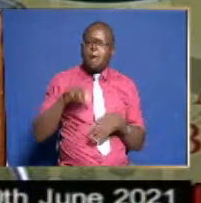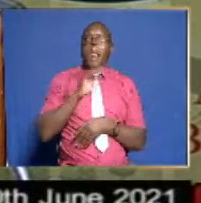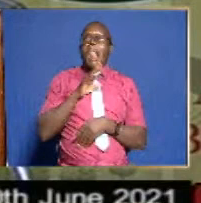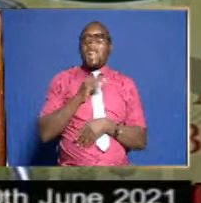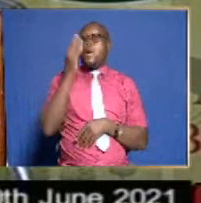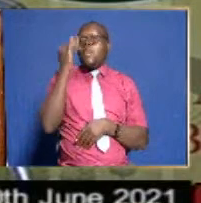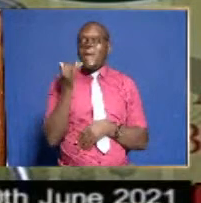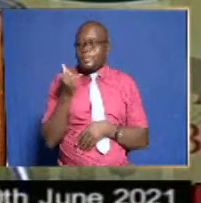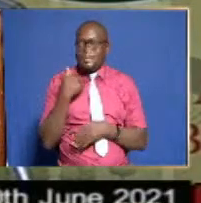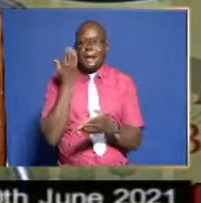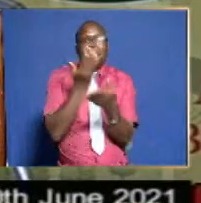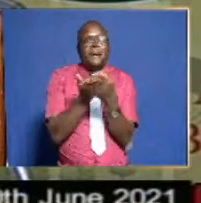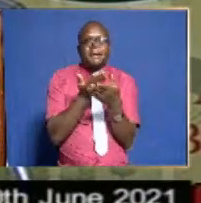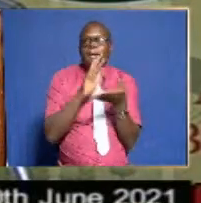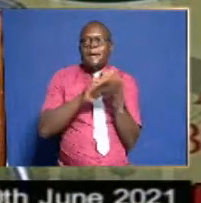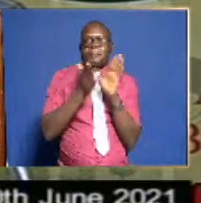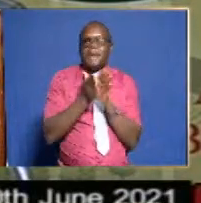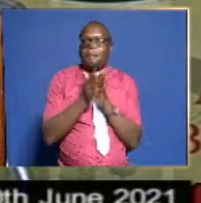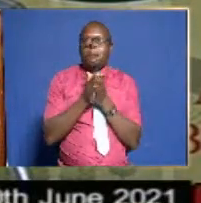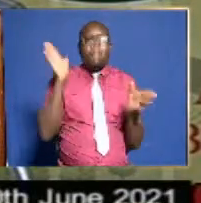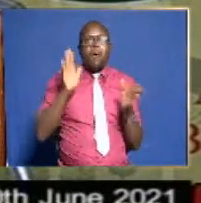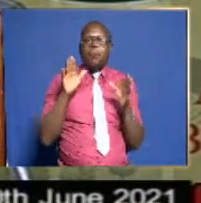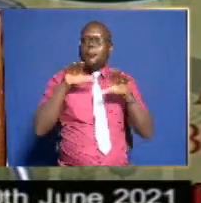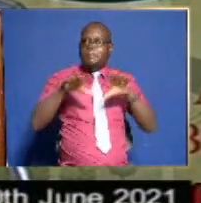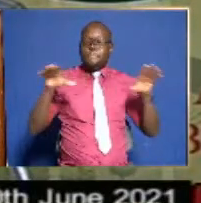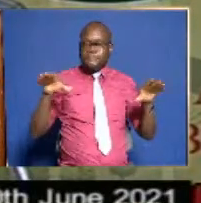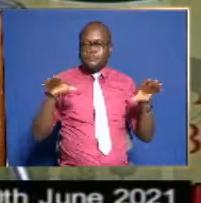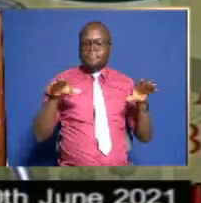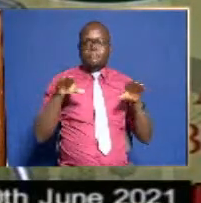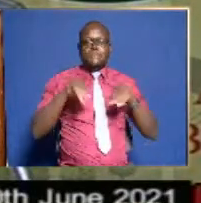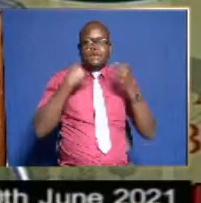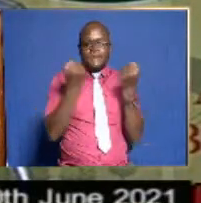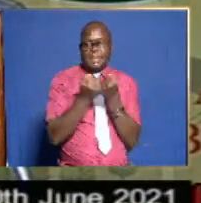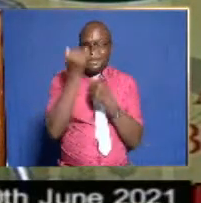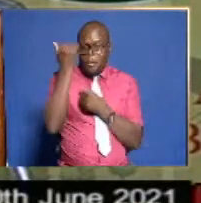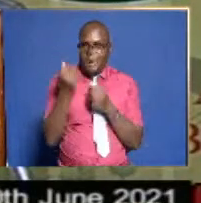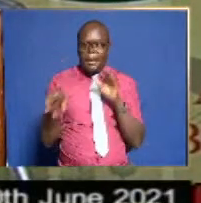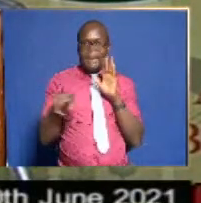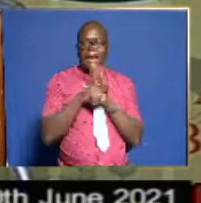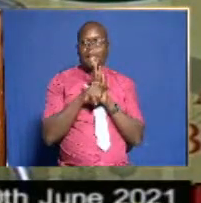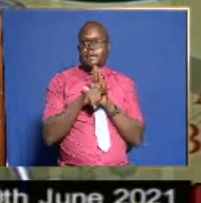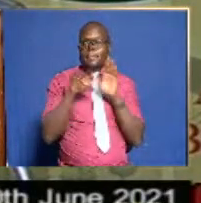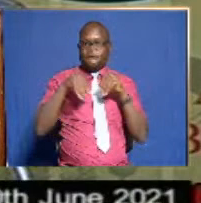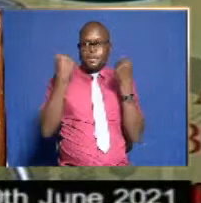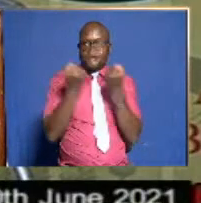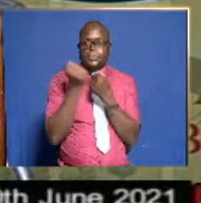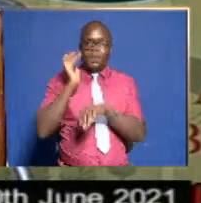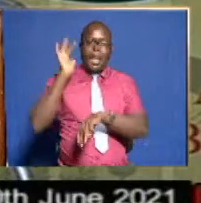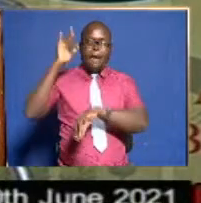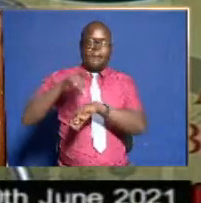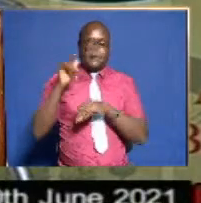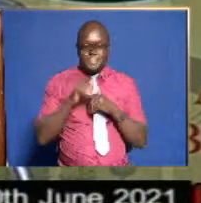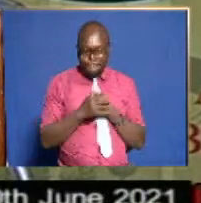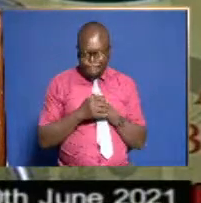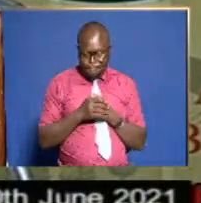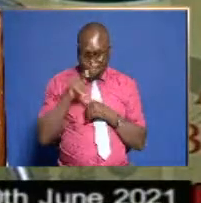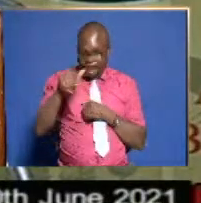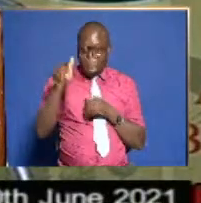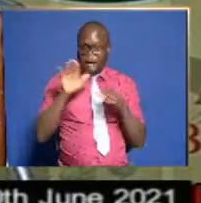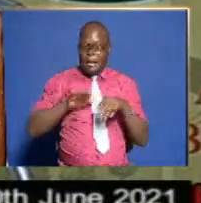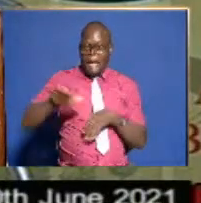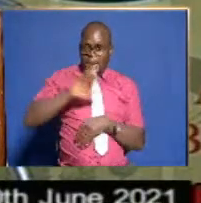that betting has become widespread in our society, resulting in negative social effects. In this